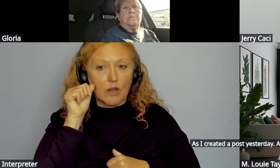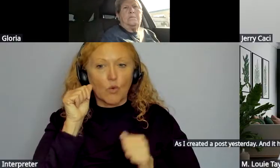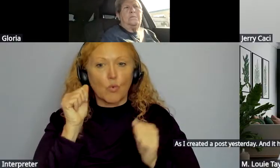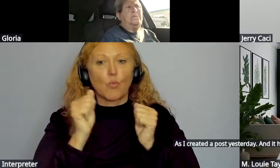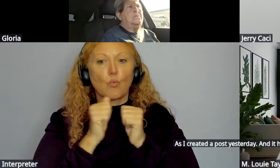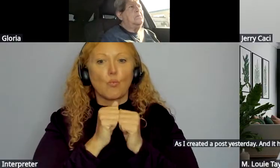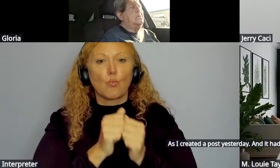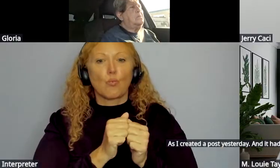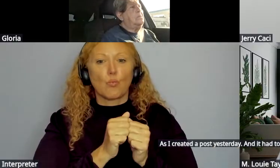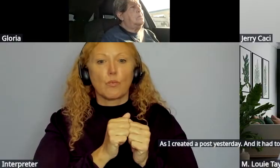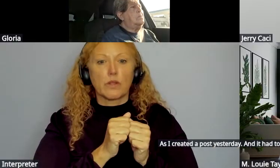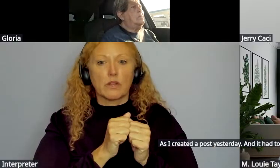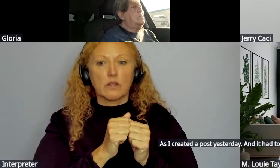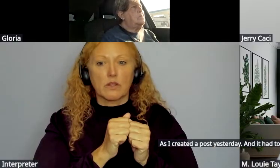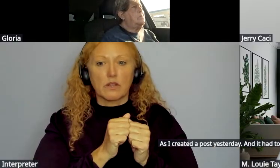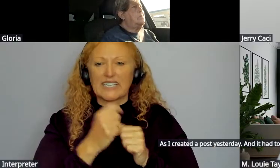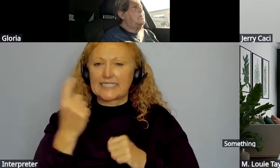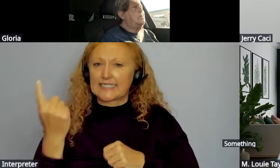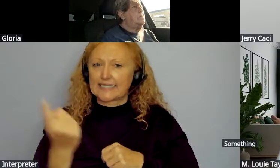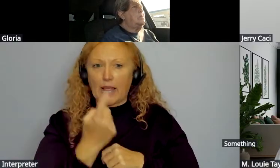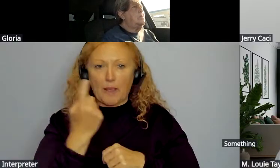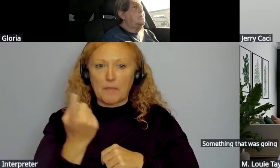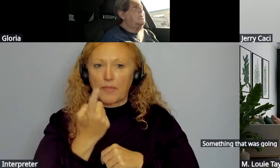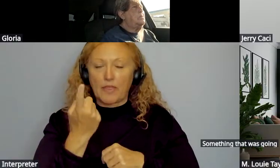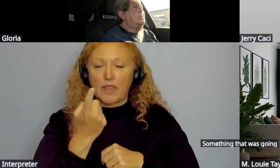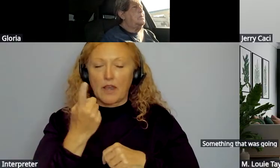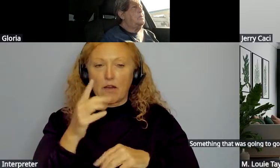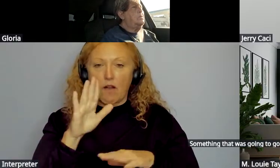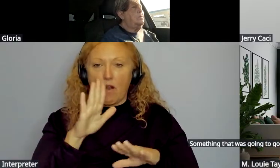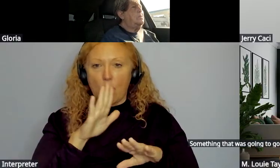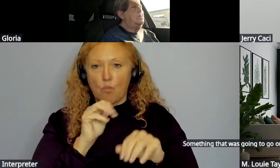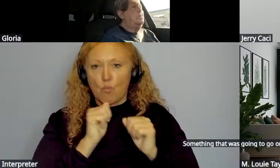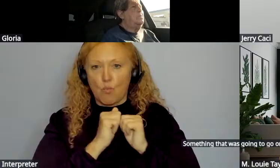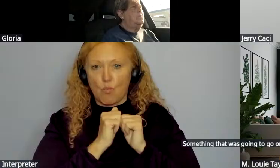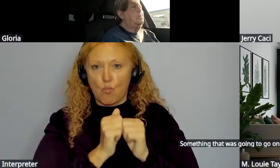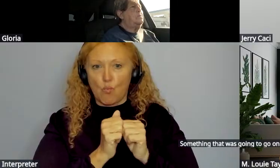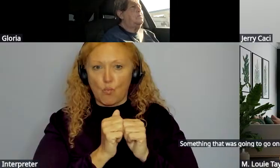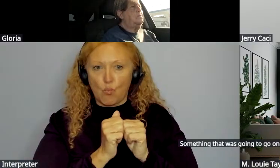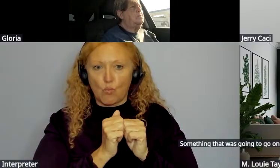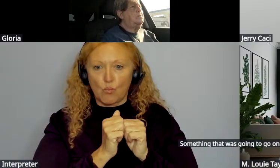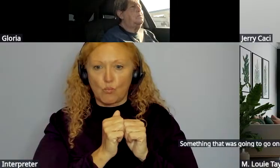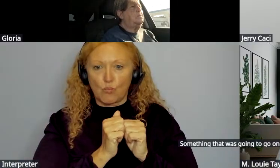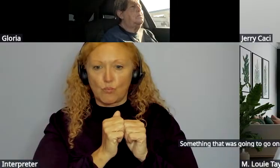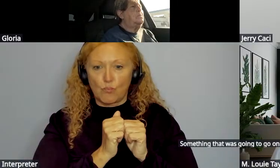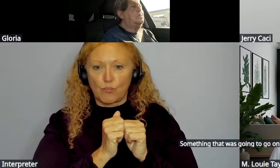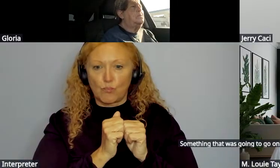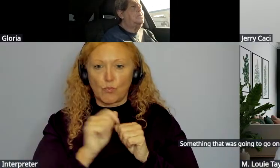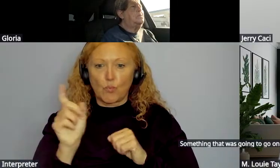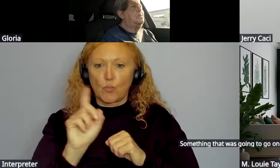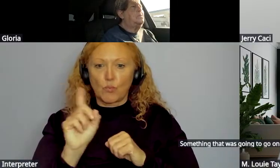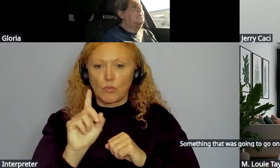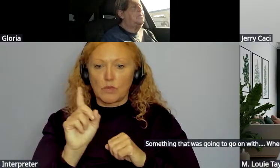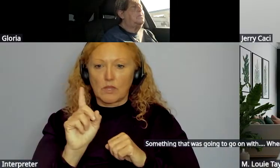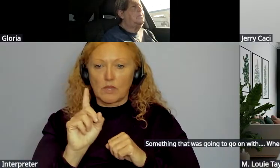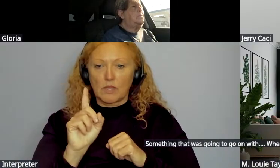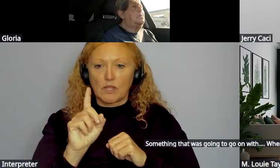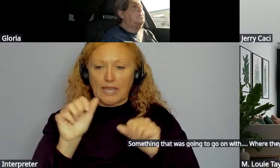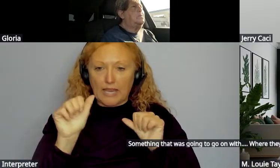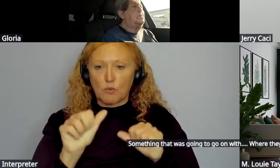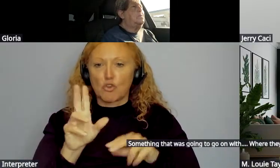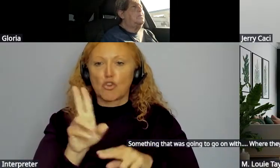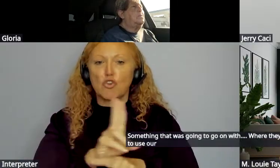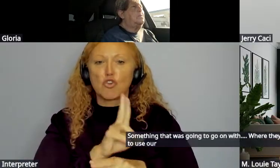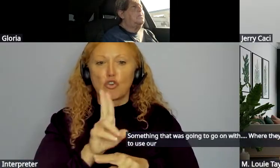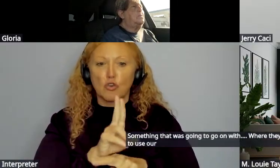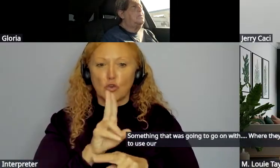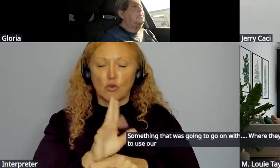with something that was going to go on with where they were gonna be able to use